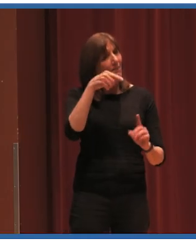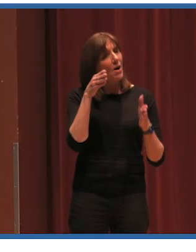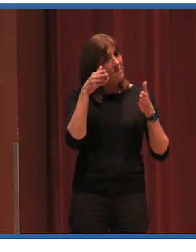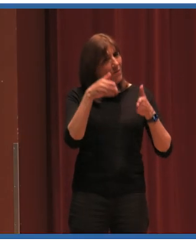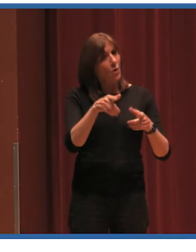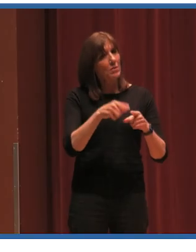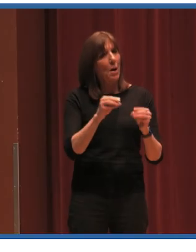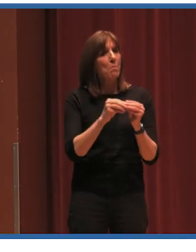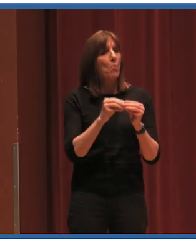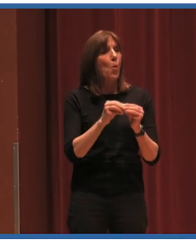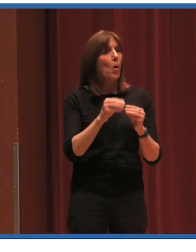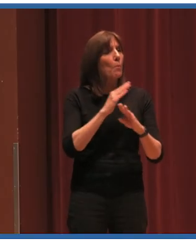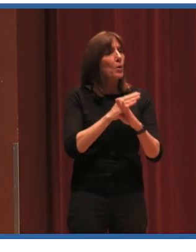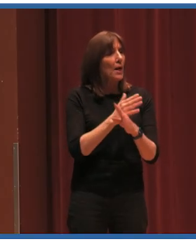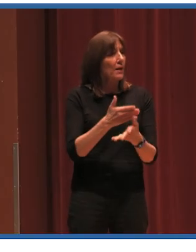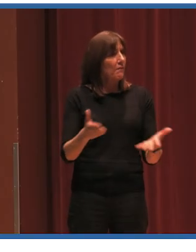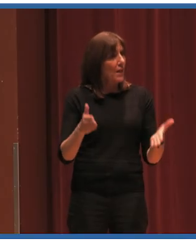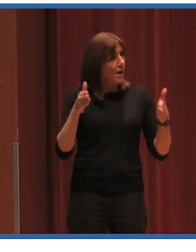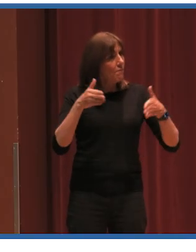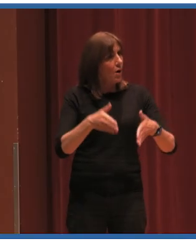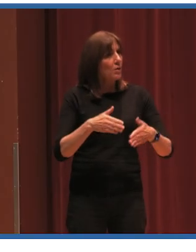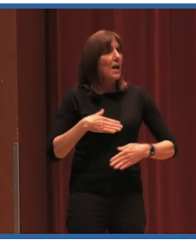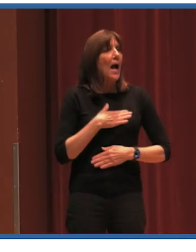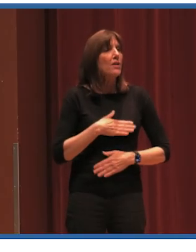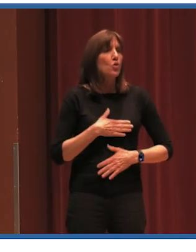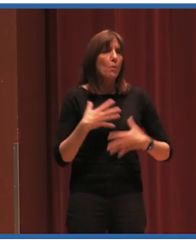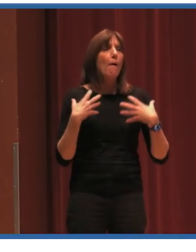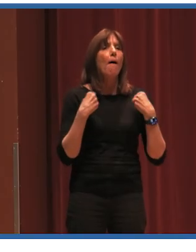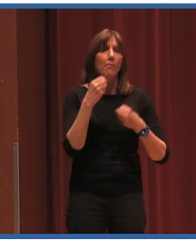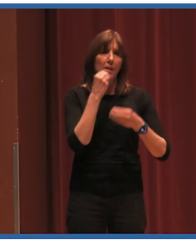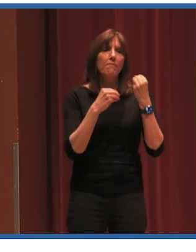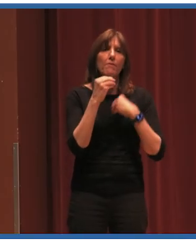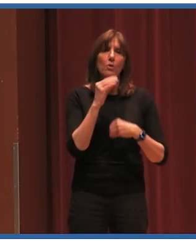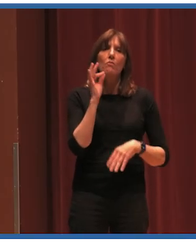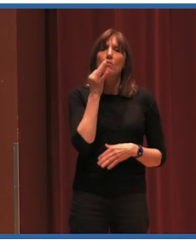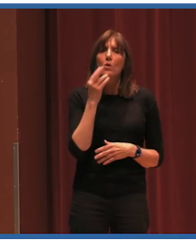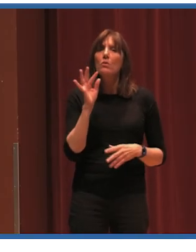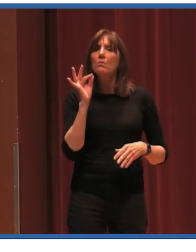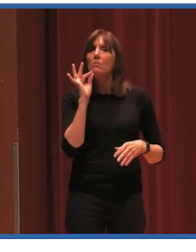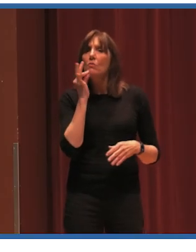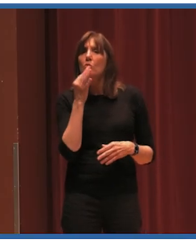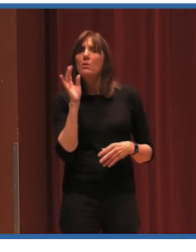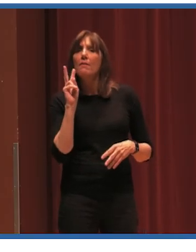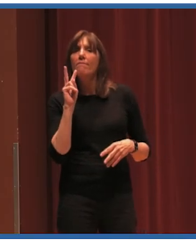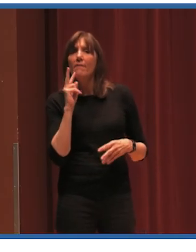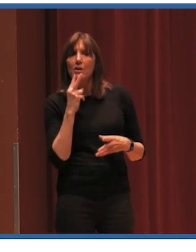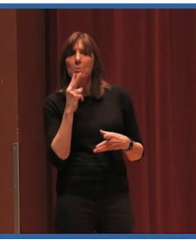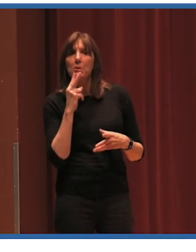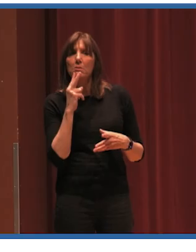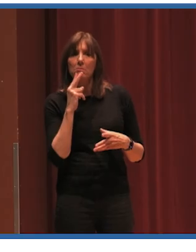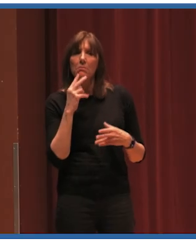more protective factors are to focus on enjoying a healthy diet with fruits and vegetables and being physically